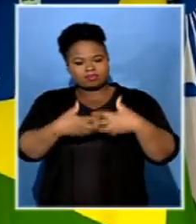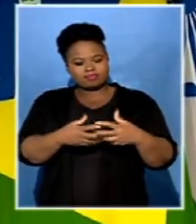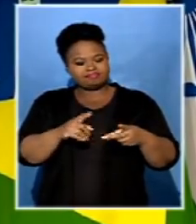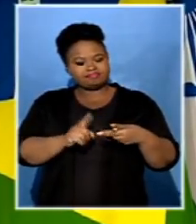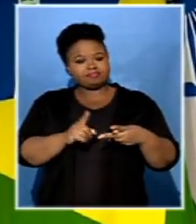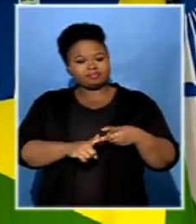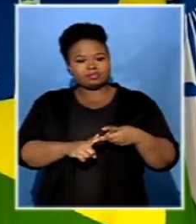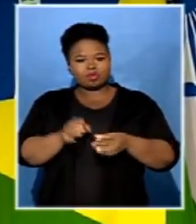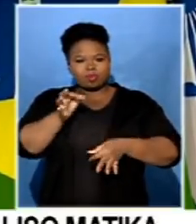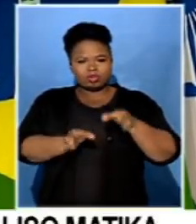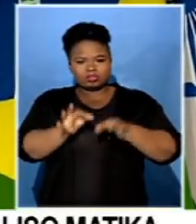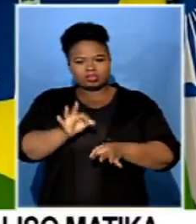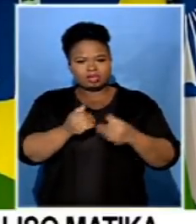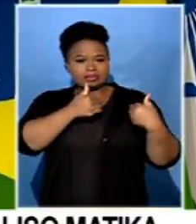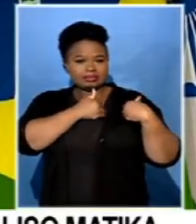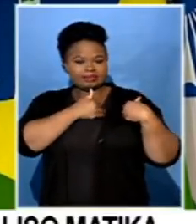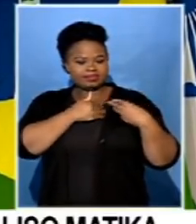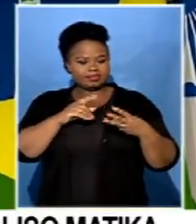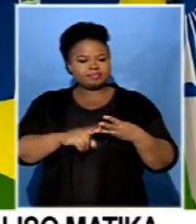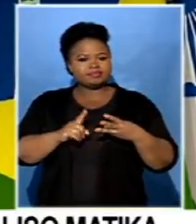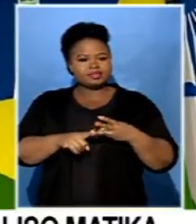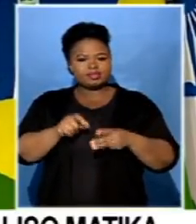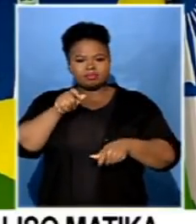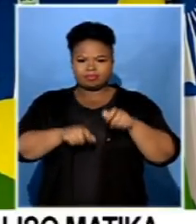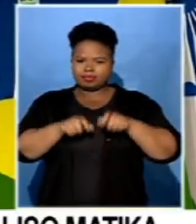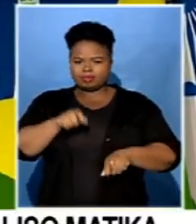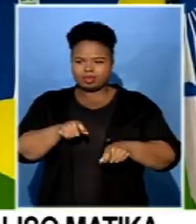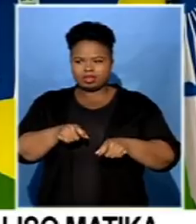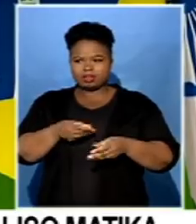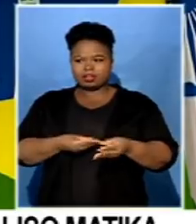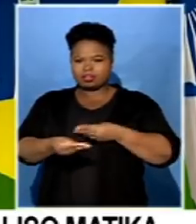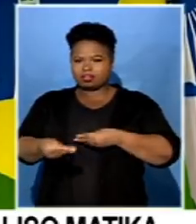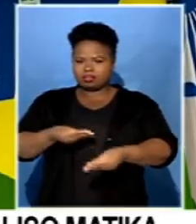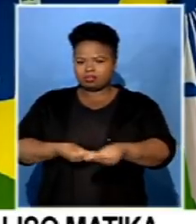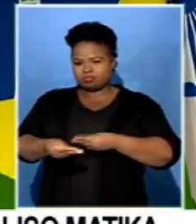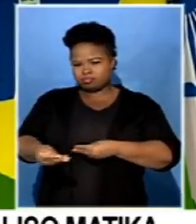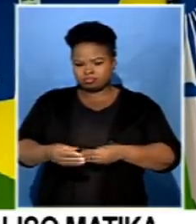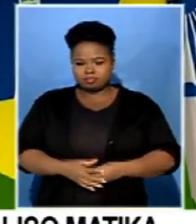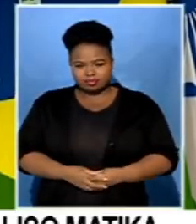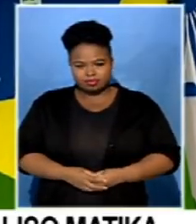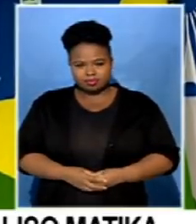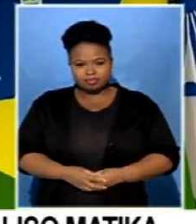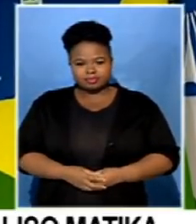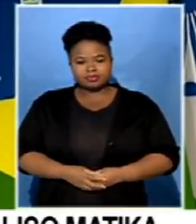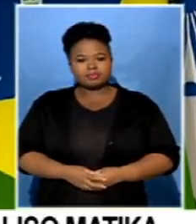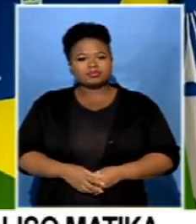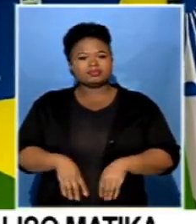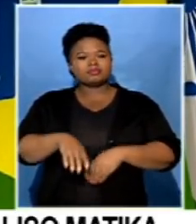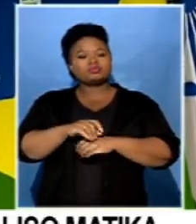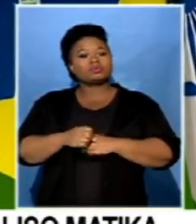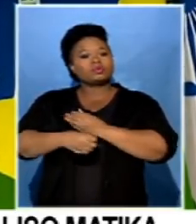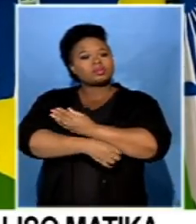and security cooperation, and people-to-people exchanges. We thus laid out a vision of BRICS Plus